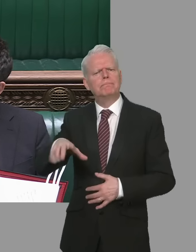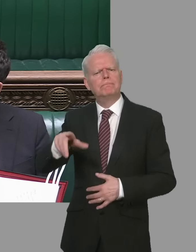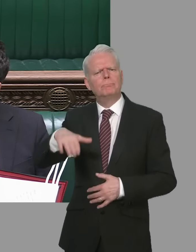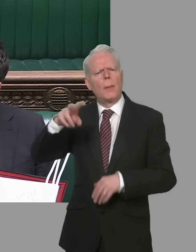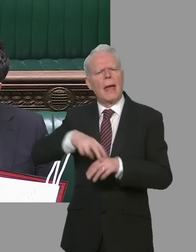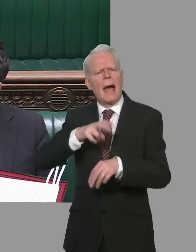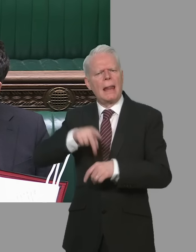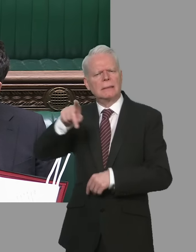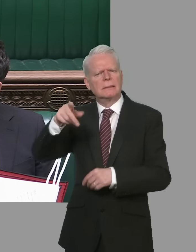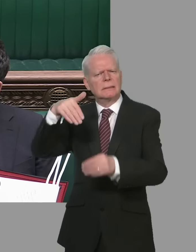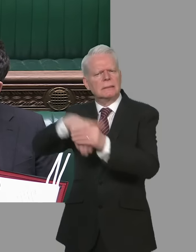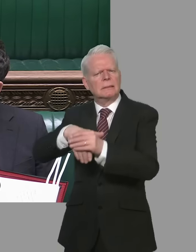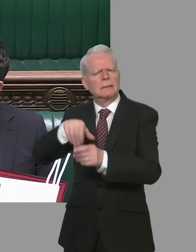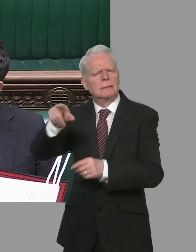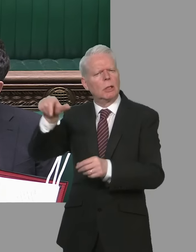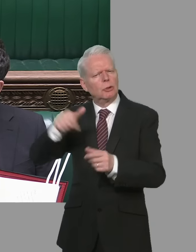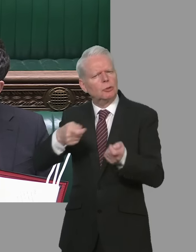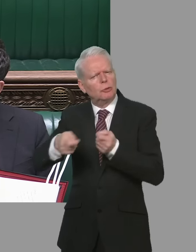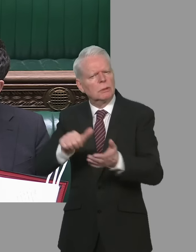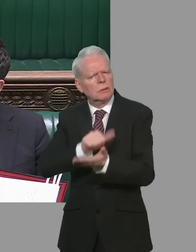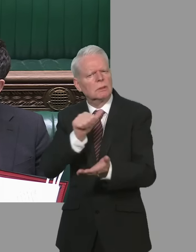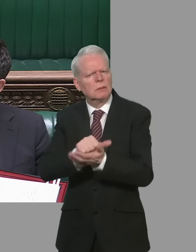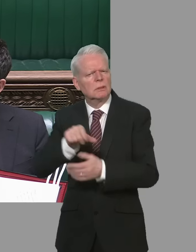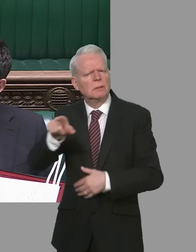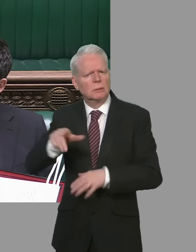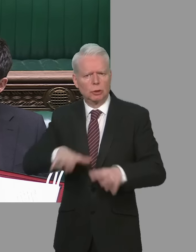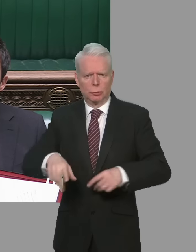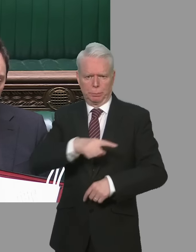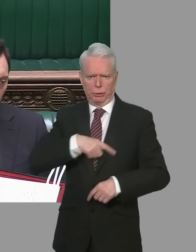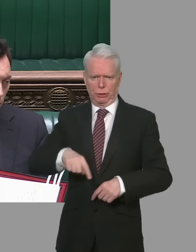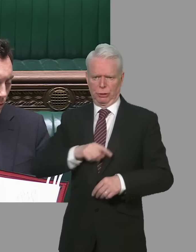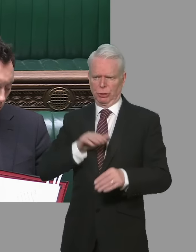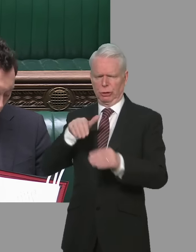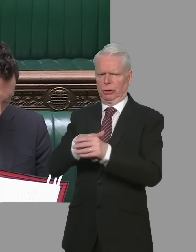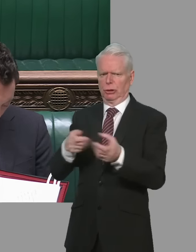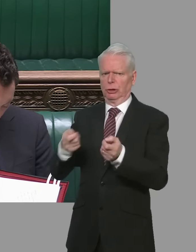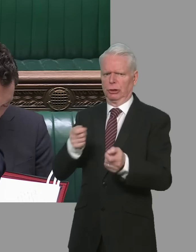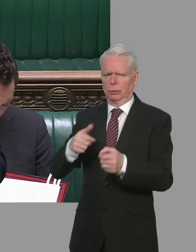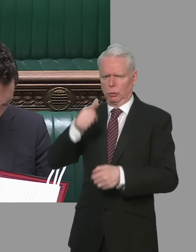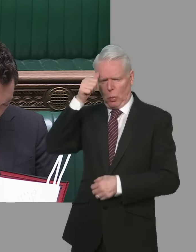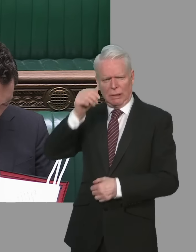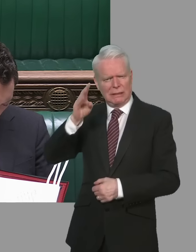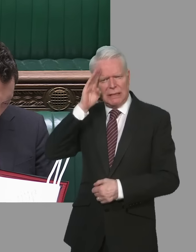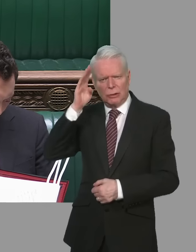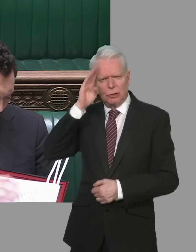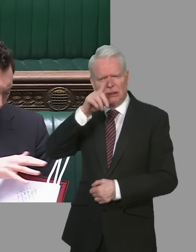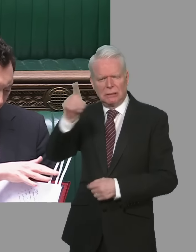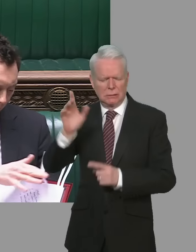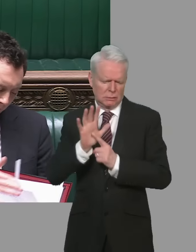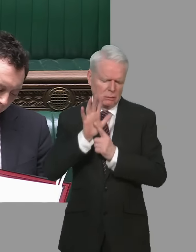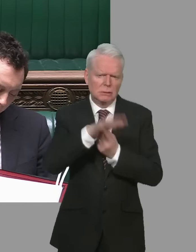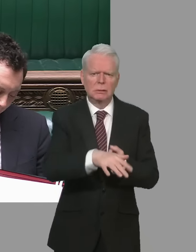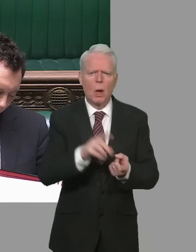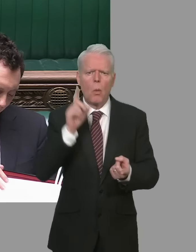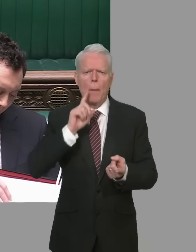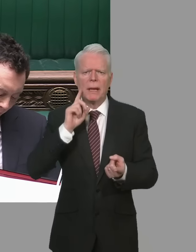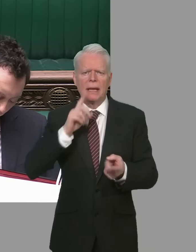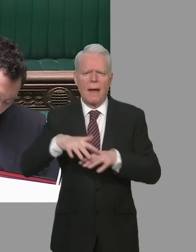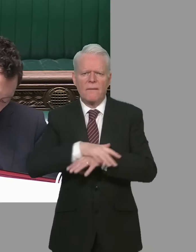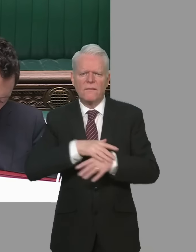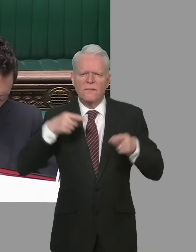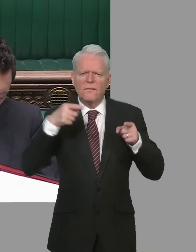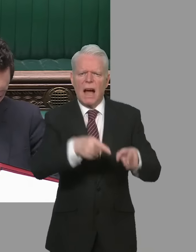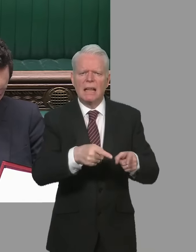things that we are doing in the Troubles Bill is we are closing the loophole that was contained